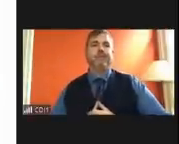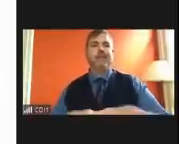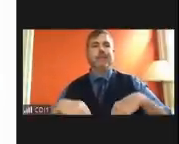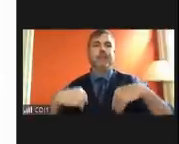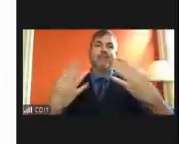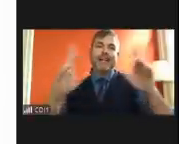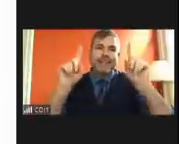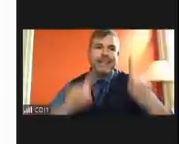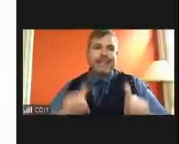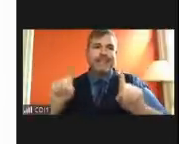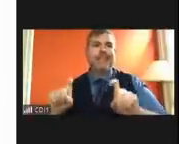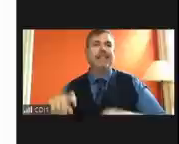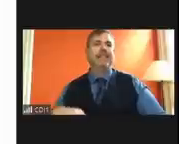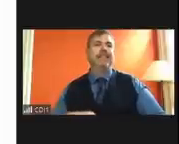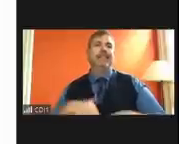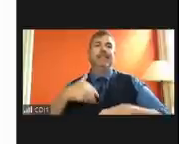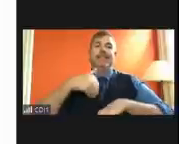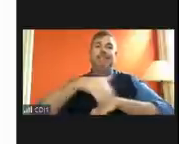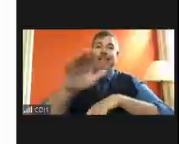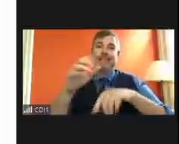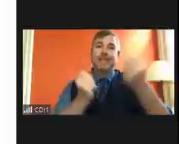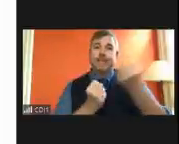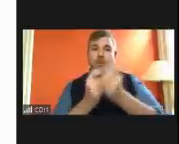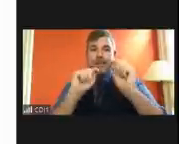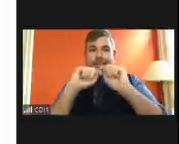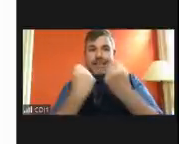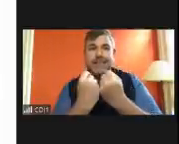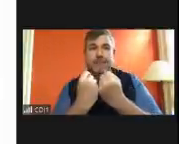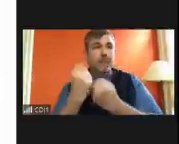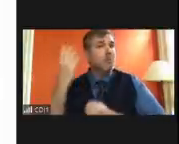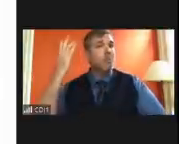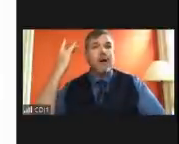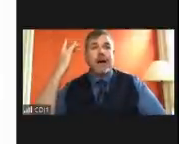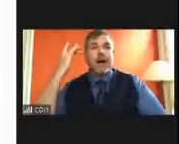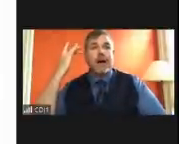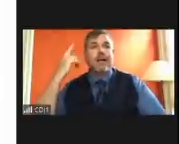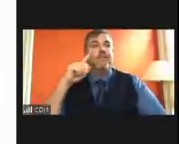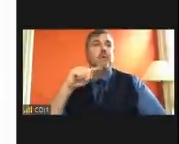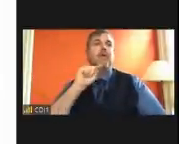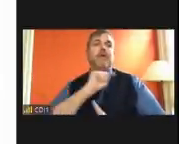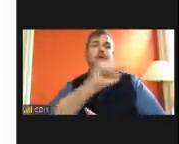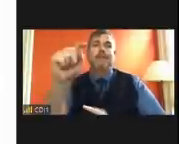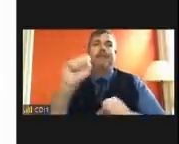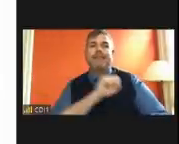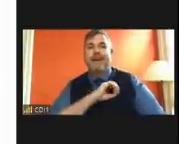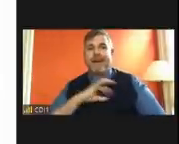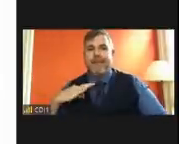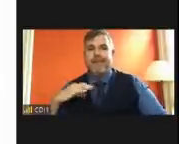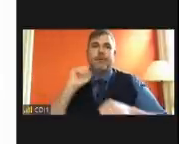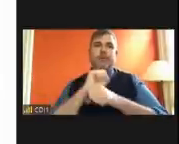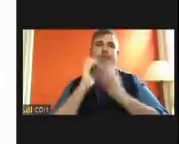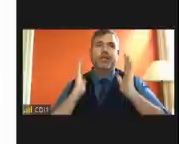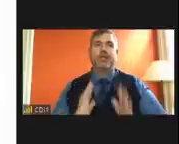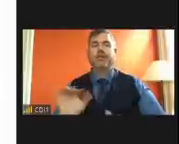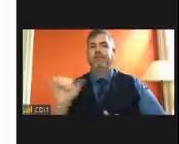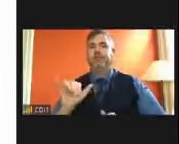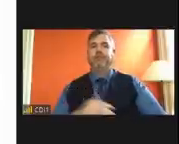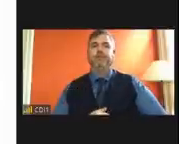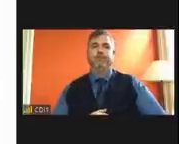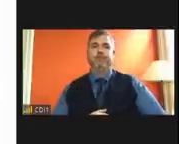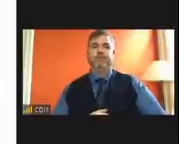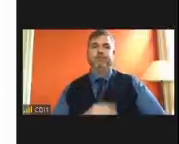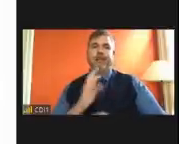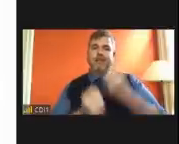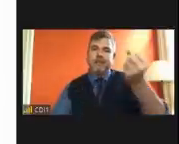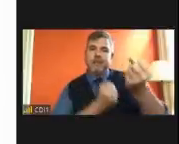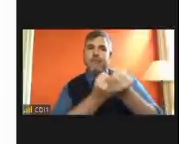the residential care facility workers and to support their operations to help